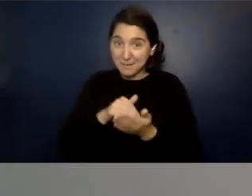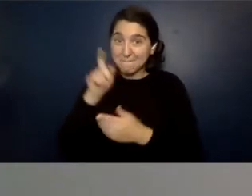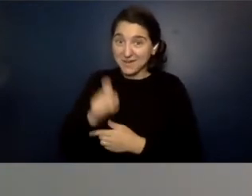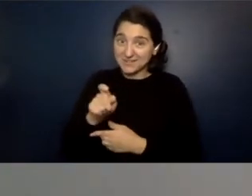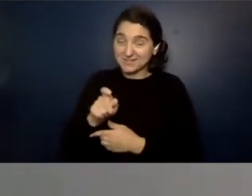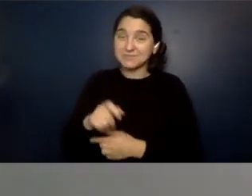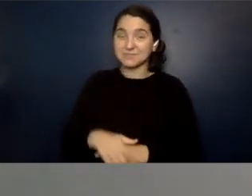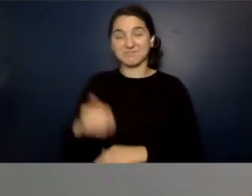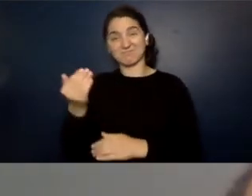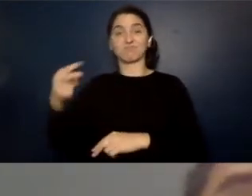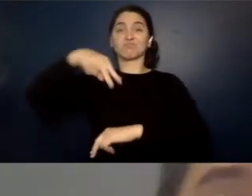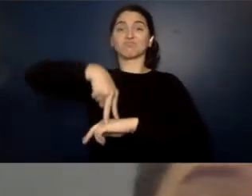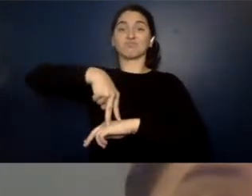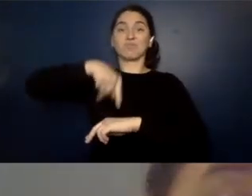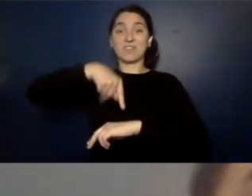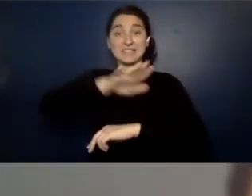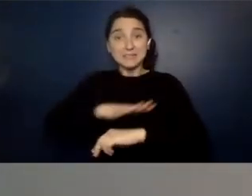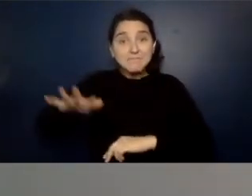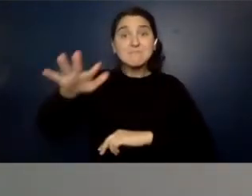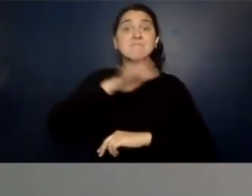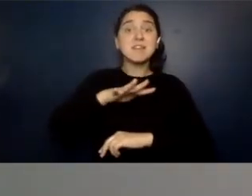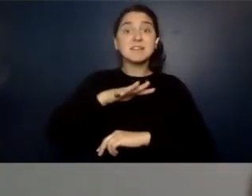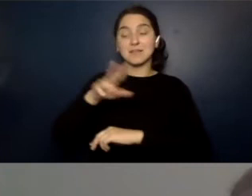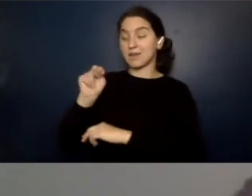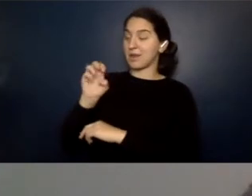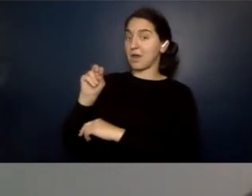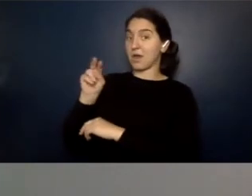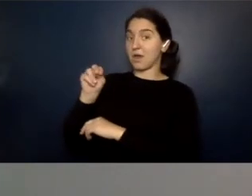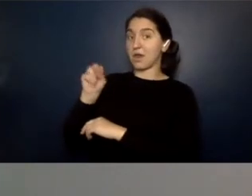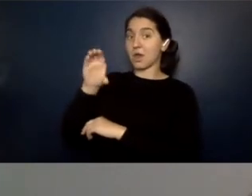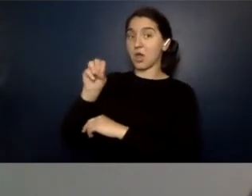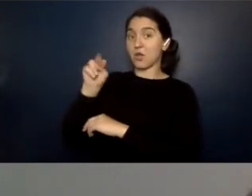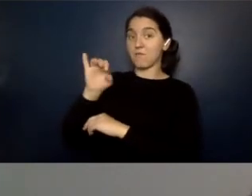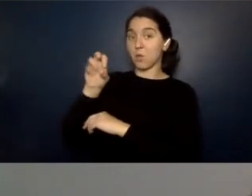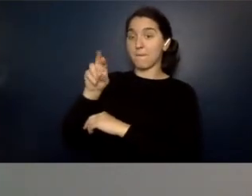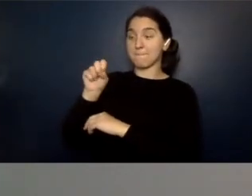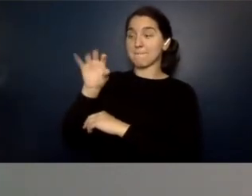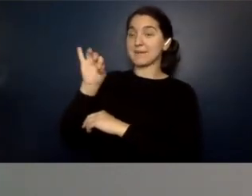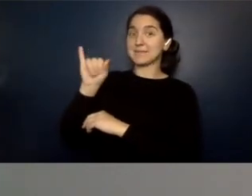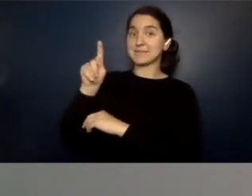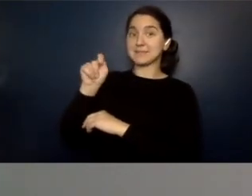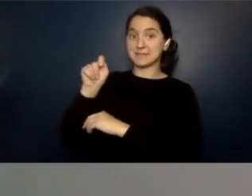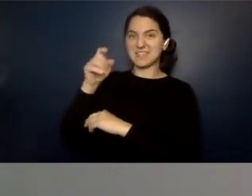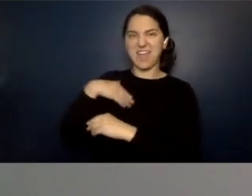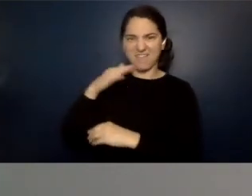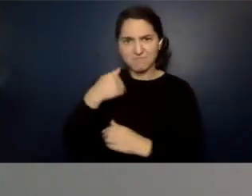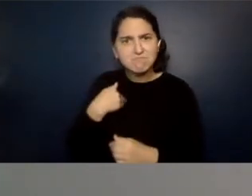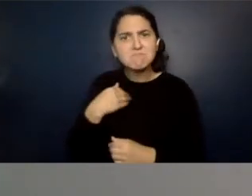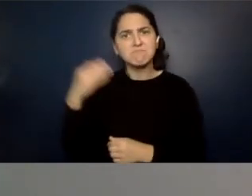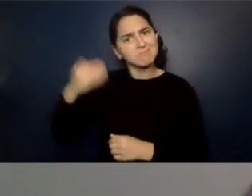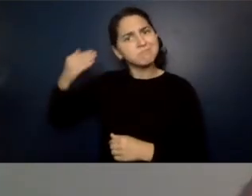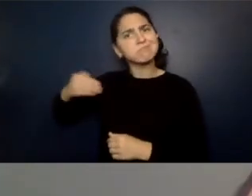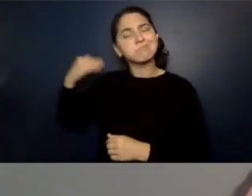own colony, one's own space, like the Puritans did in New England, or like the Catholics did in